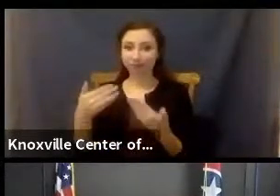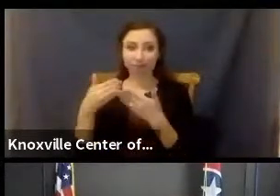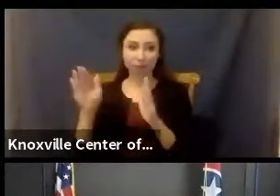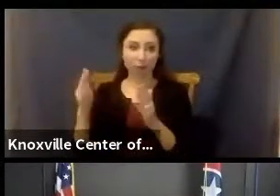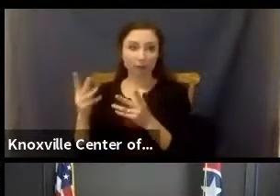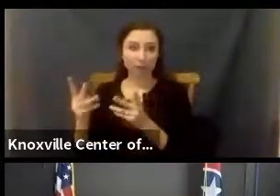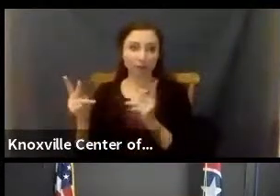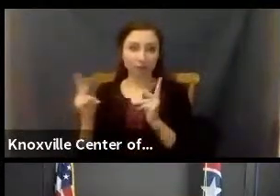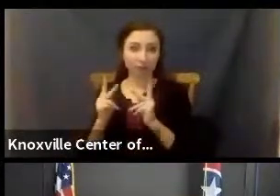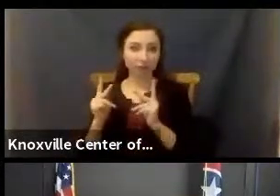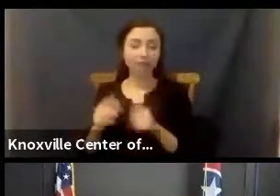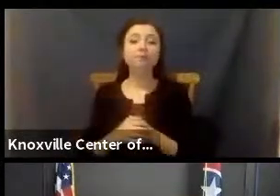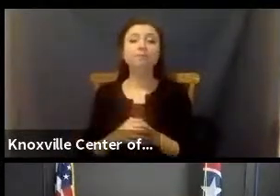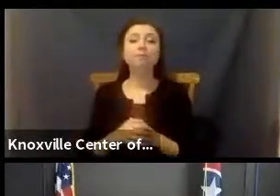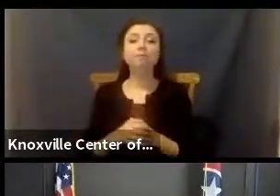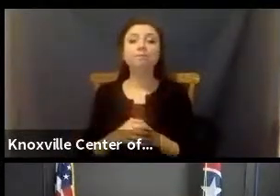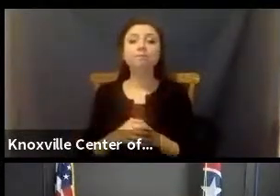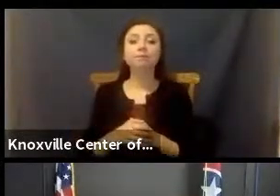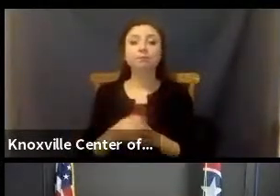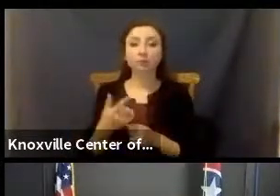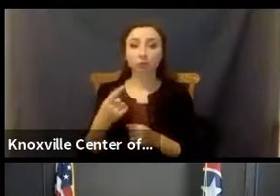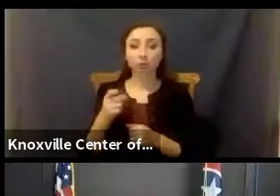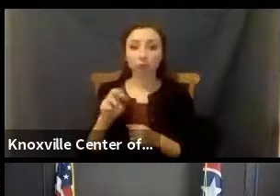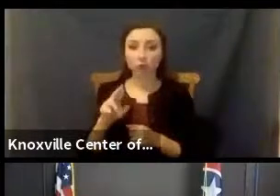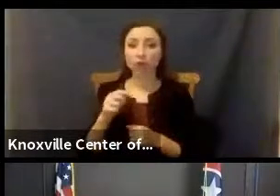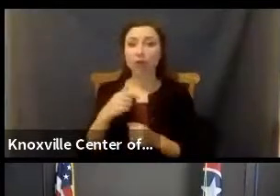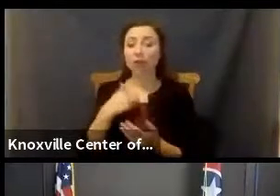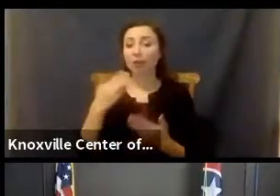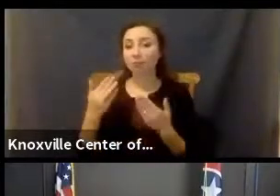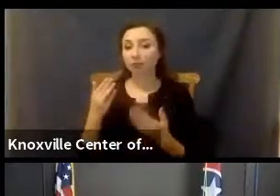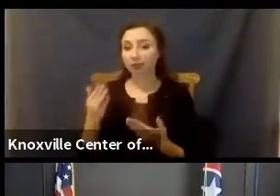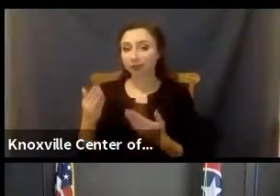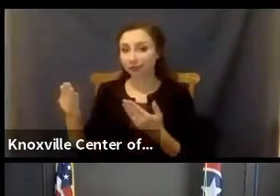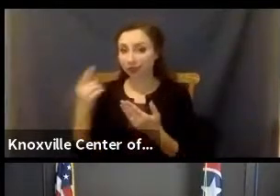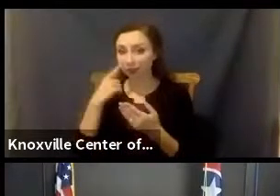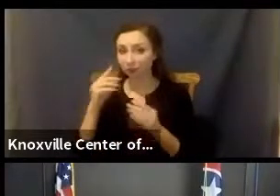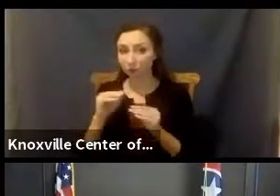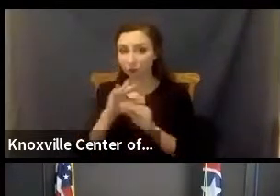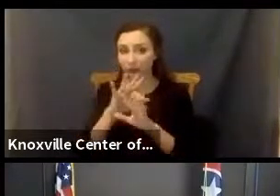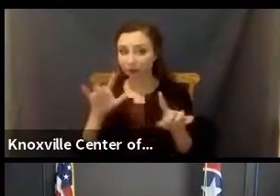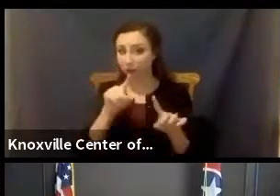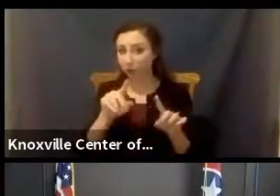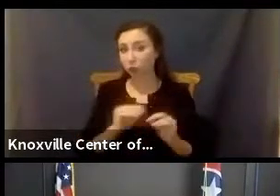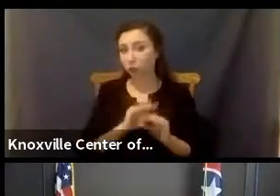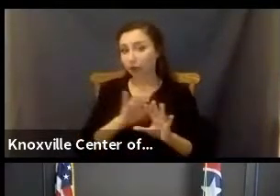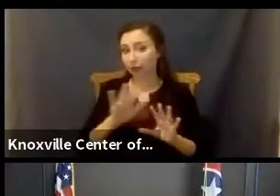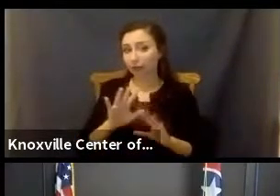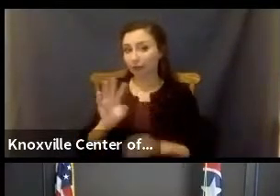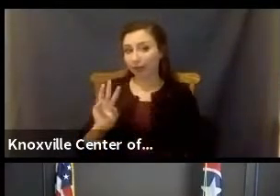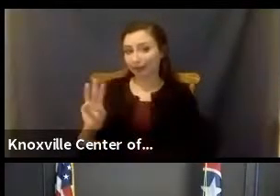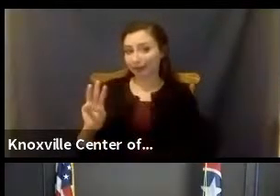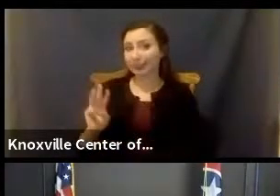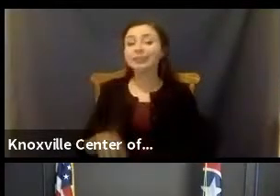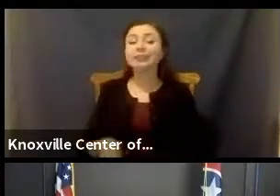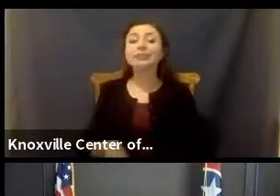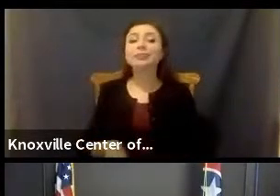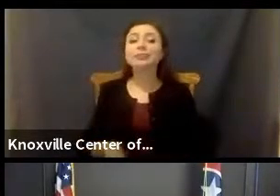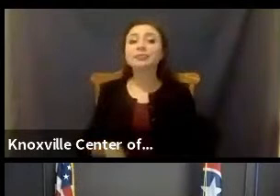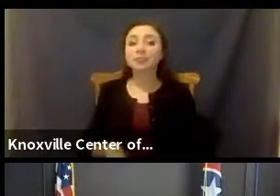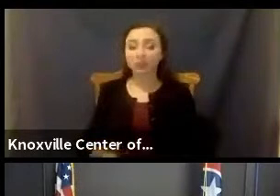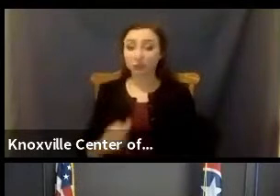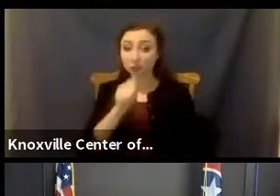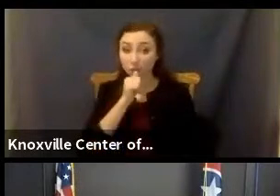I might suggest, just for clarity, although you clarified it down there in 6, is that private